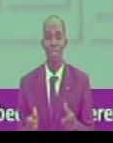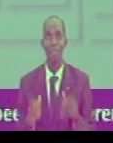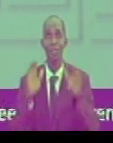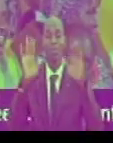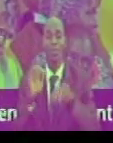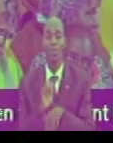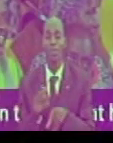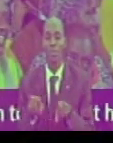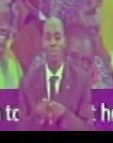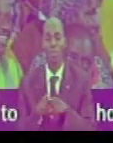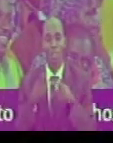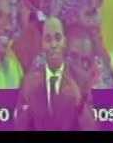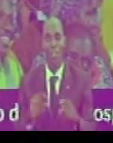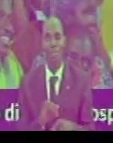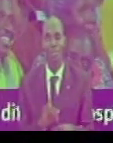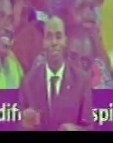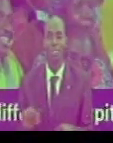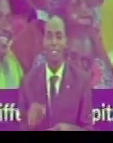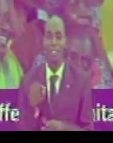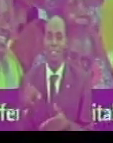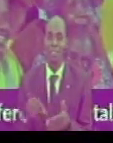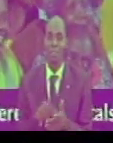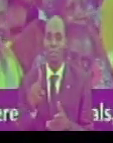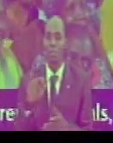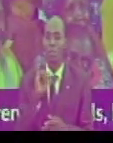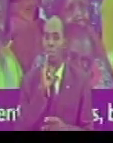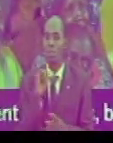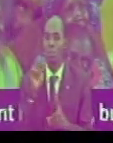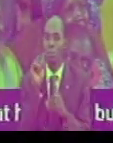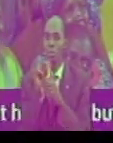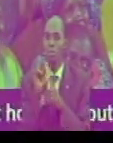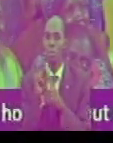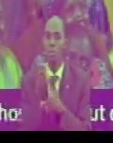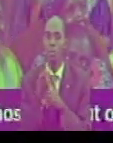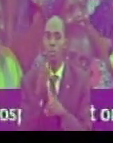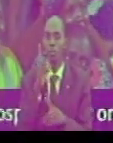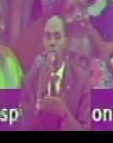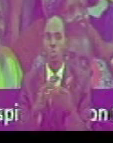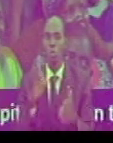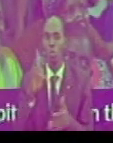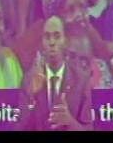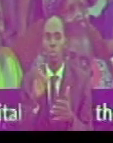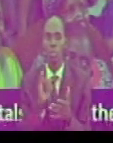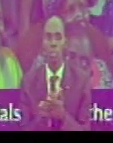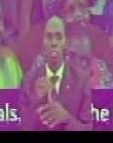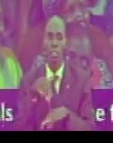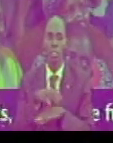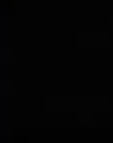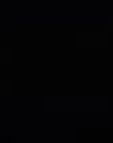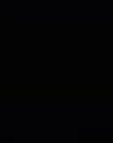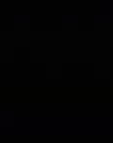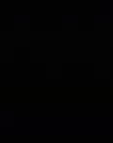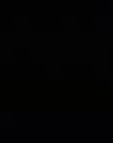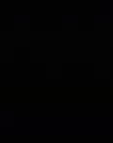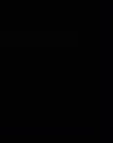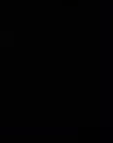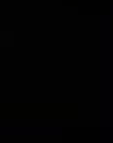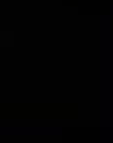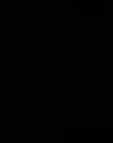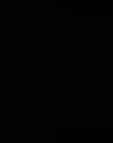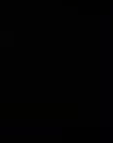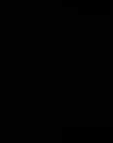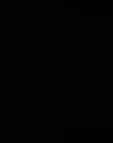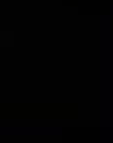in to us. He said, as he wrote it, I receive my miracle now. That's Sharp Sharp. He